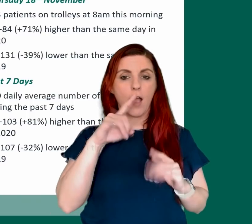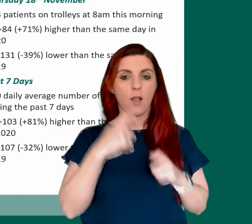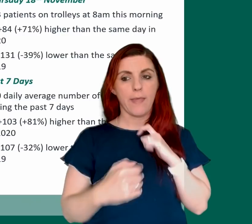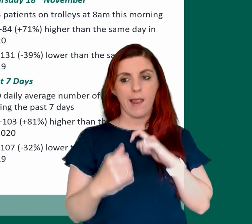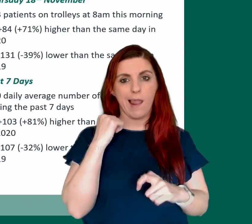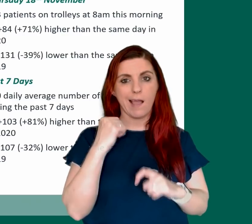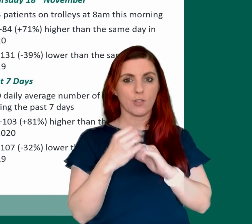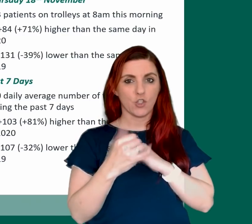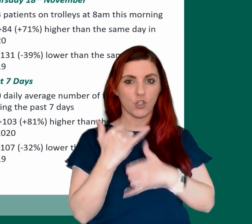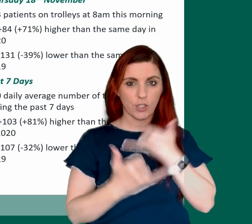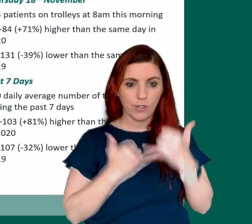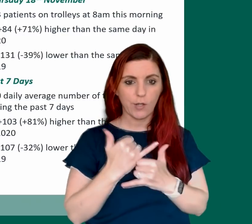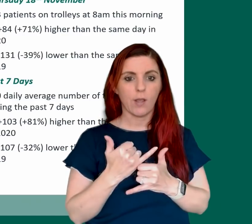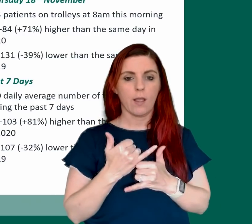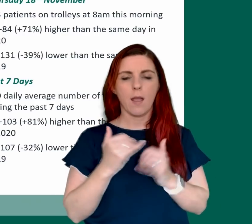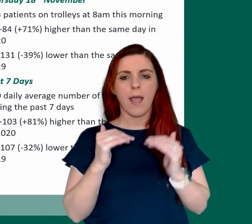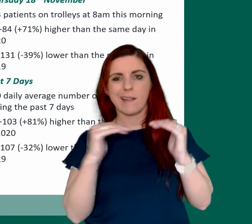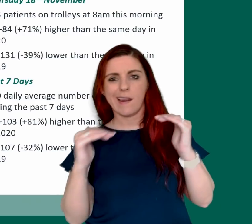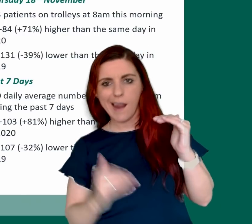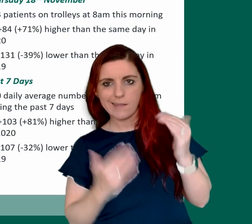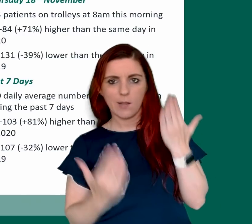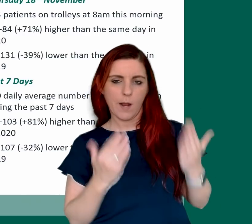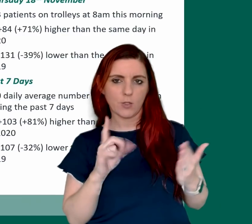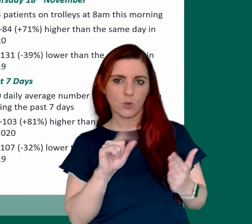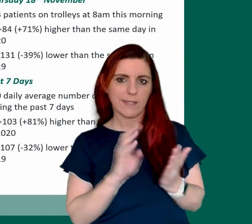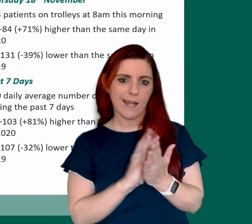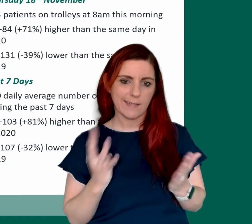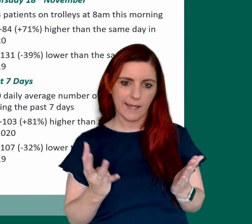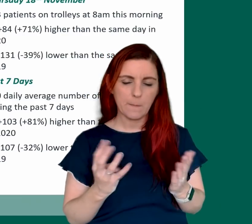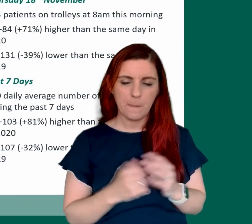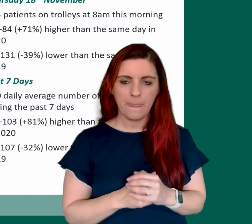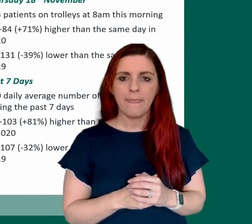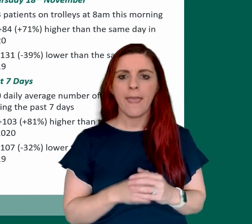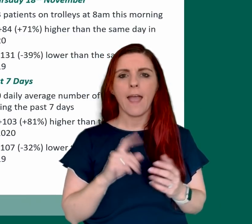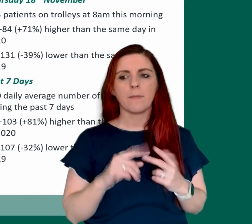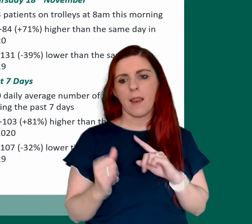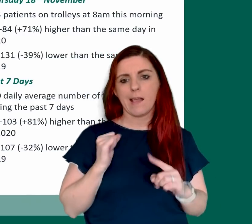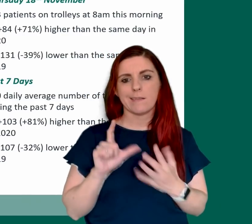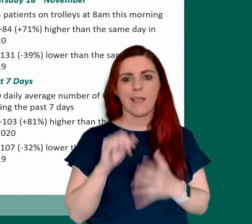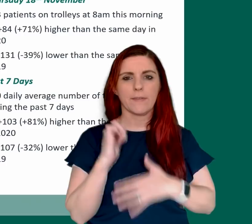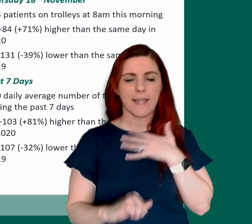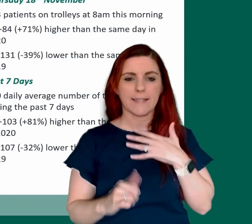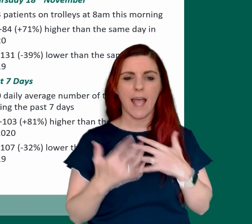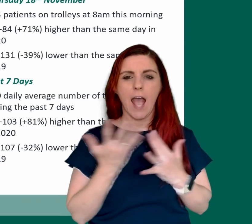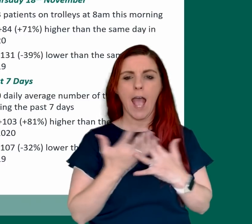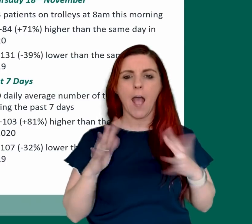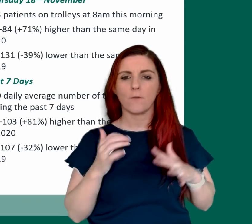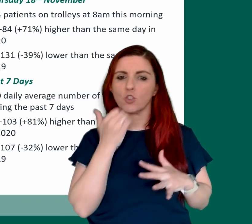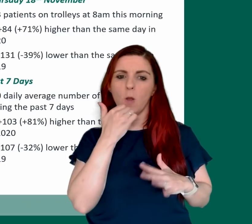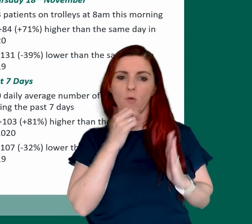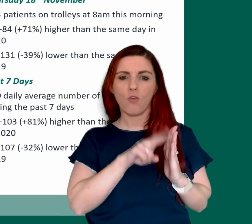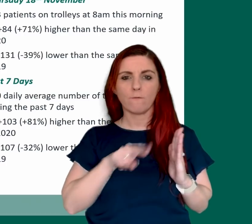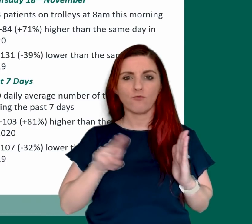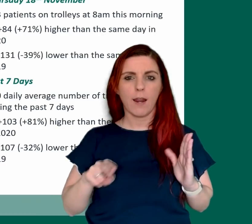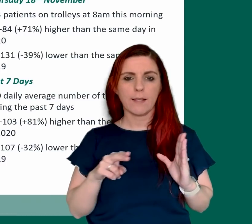last year, we can see that it's significantly lower than the same day in 2019, so down 39%. And over the past 7 days, we can see the average number of trolleys